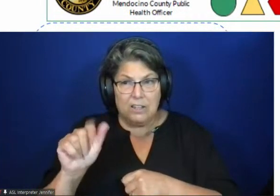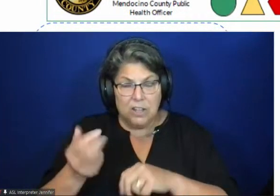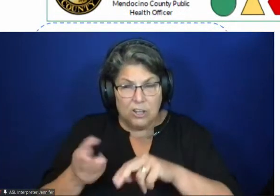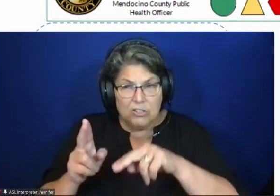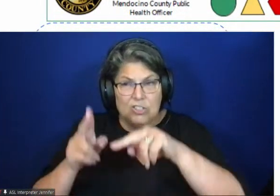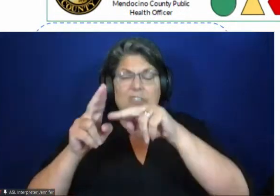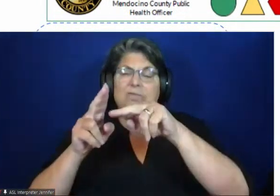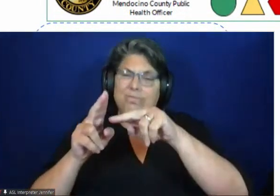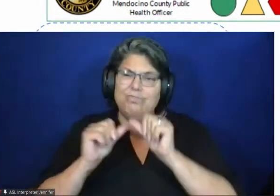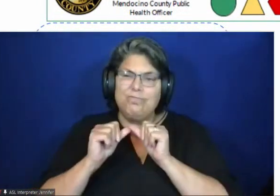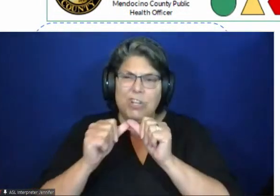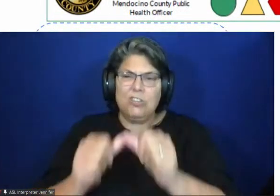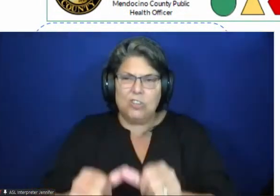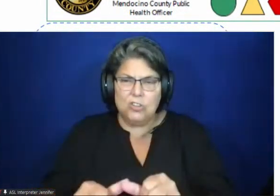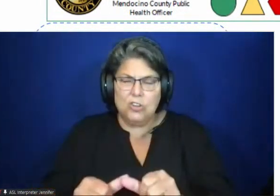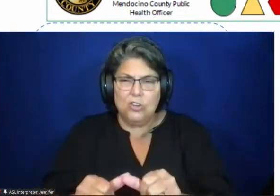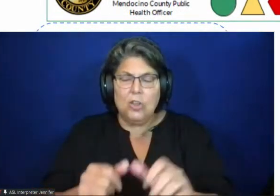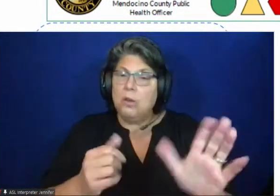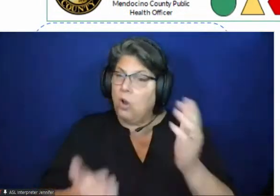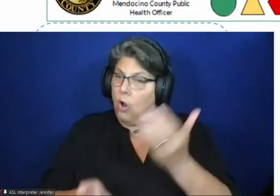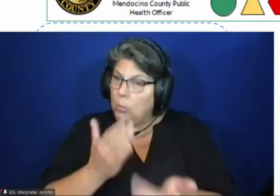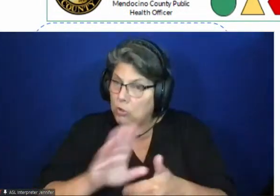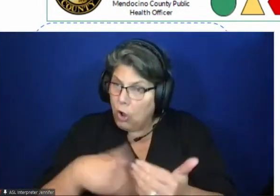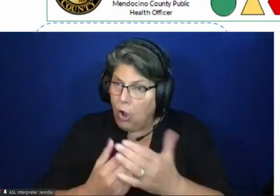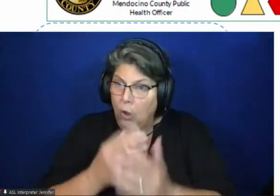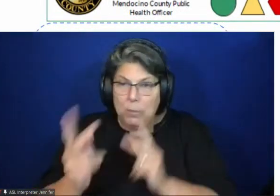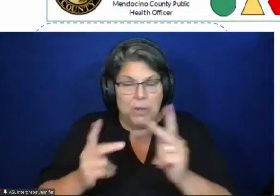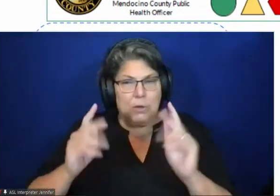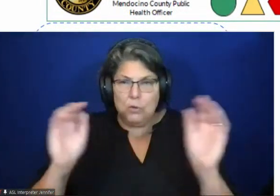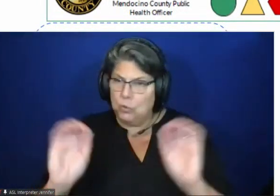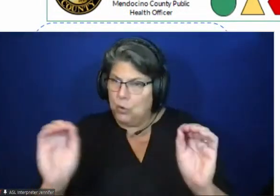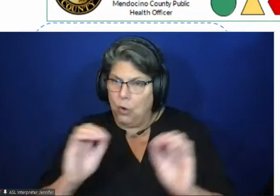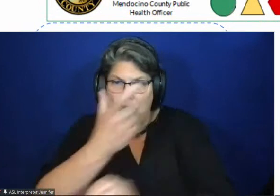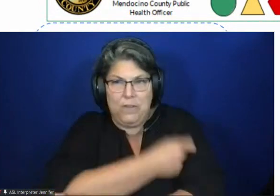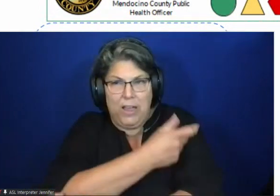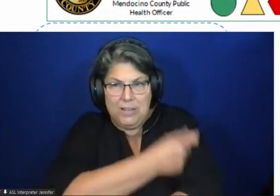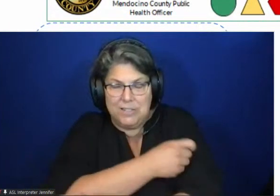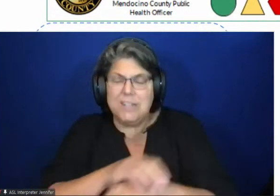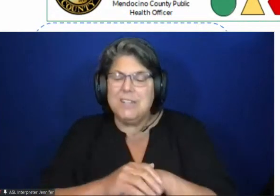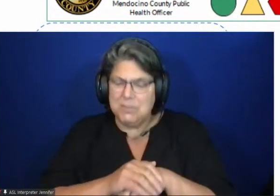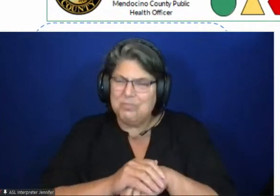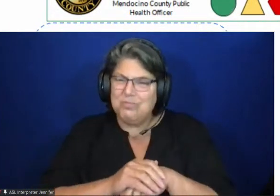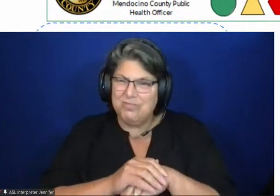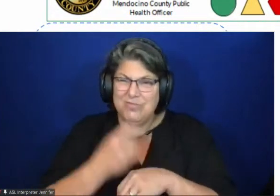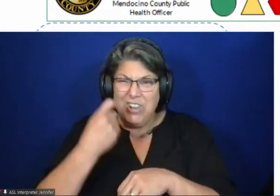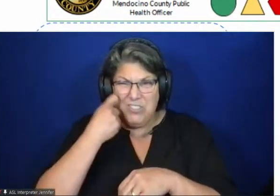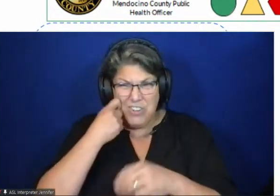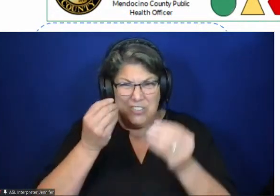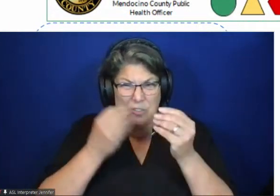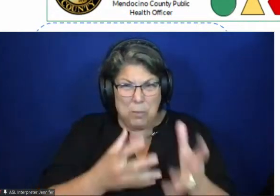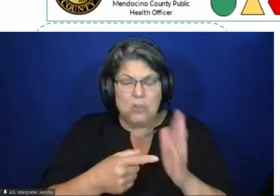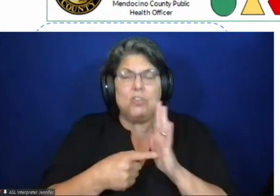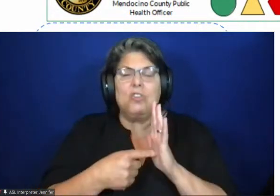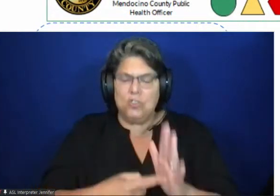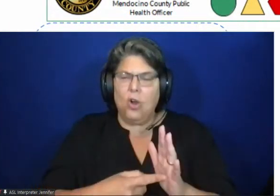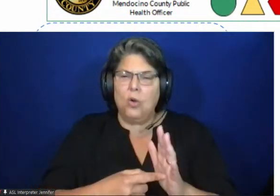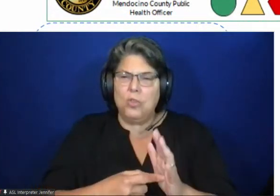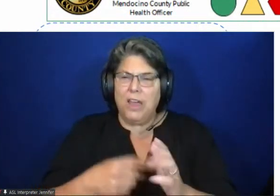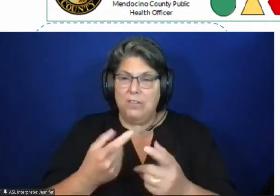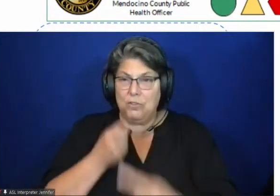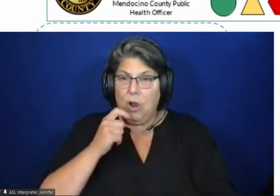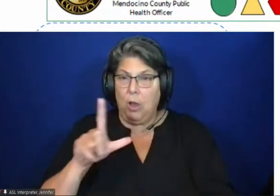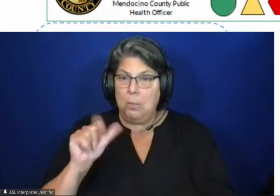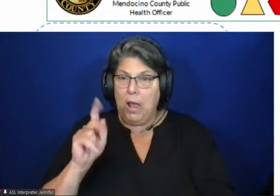all among unvaccinated people. Recent data showed a Labor Day related increase in cases that may now